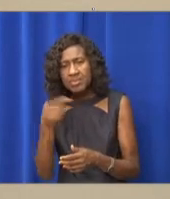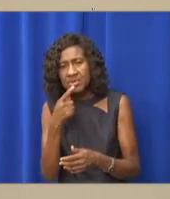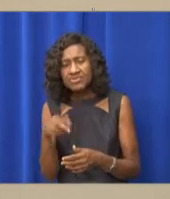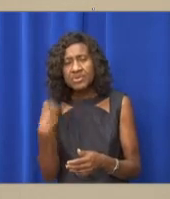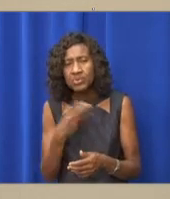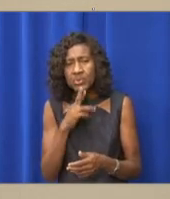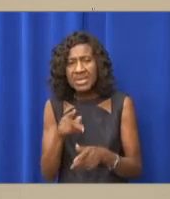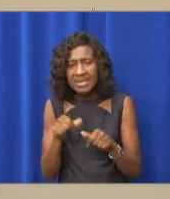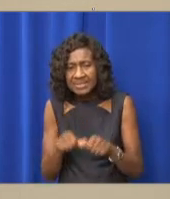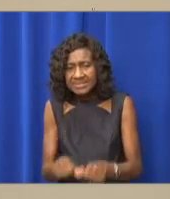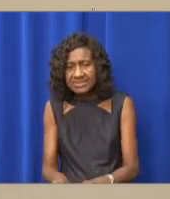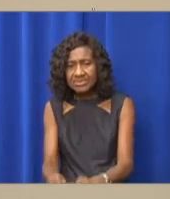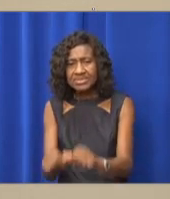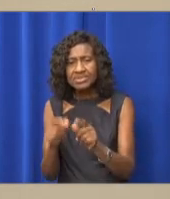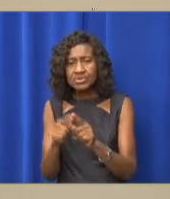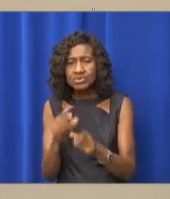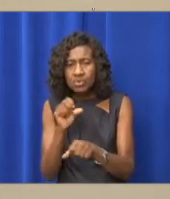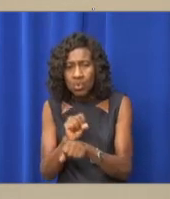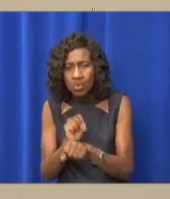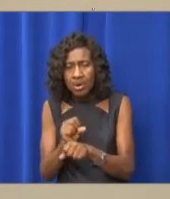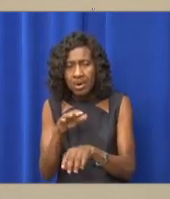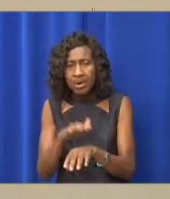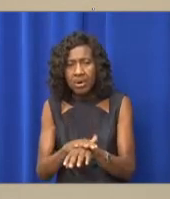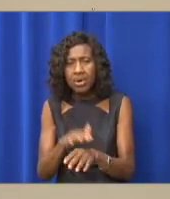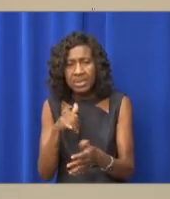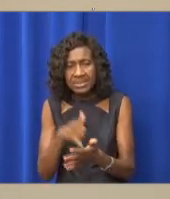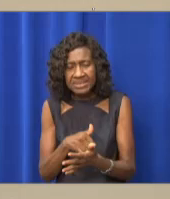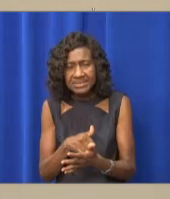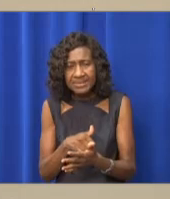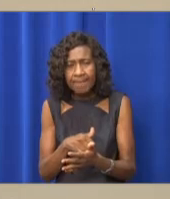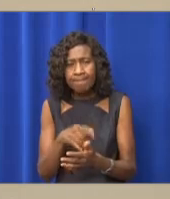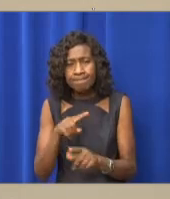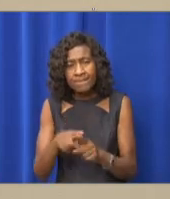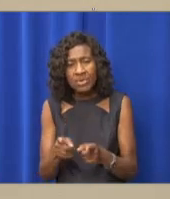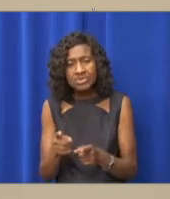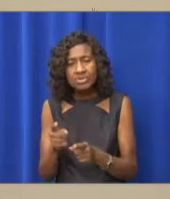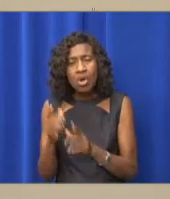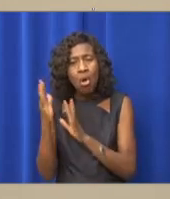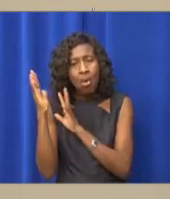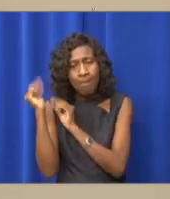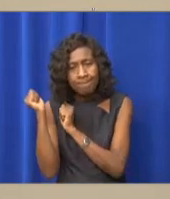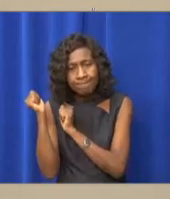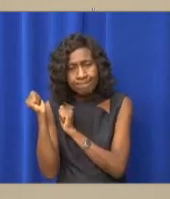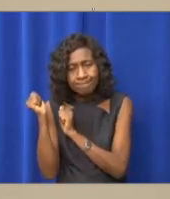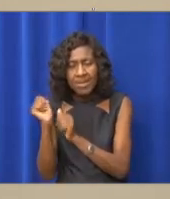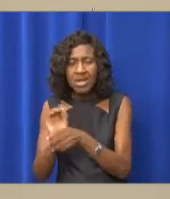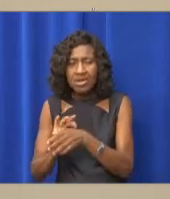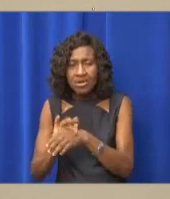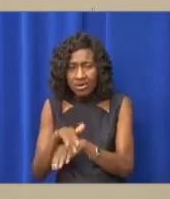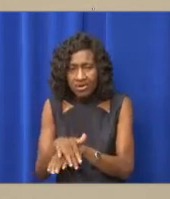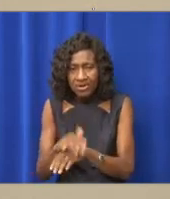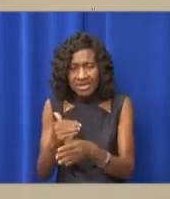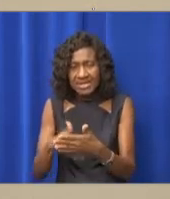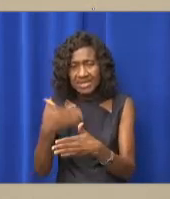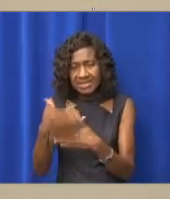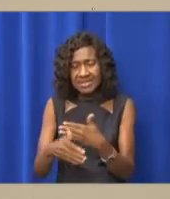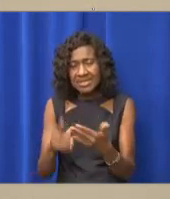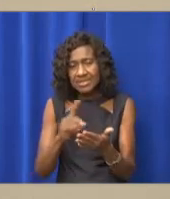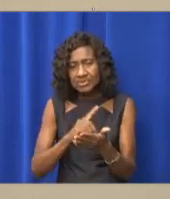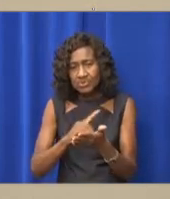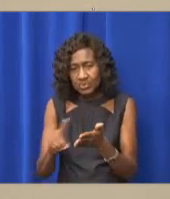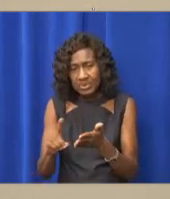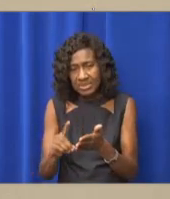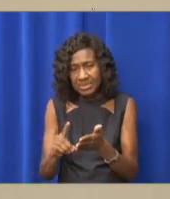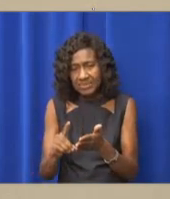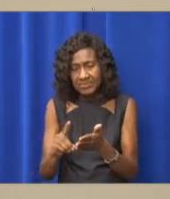but I'm hoping early next week we should be able to publish something that people